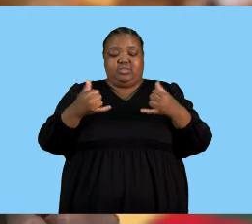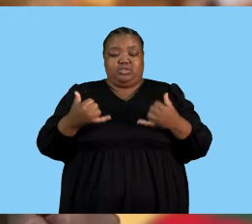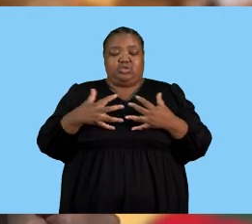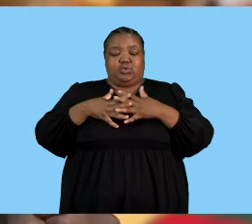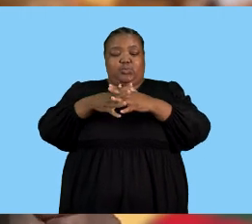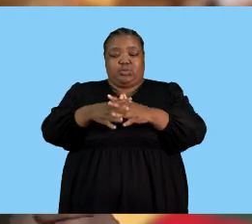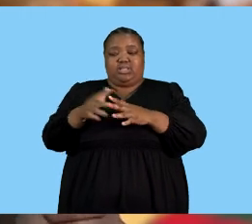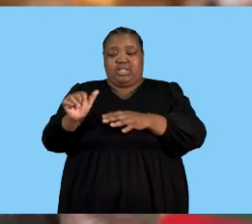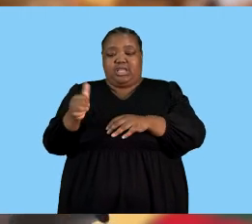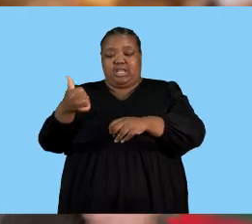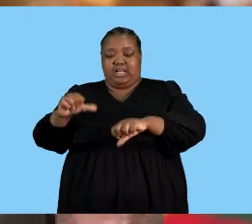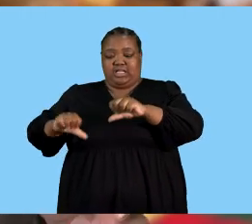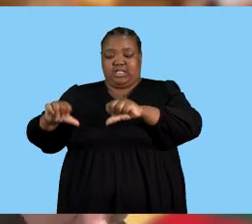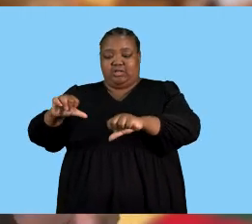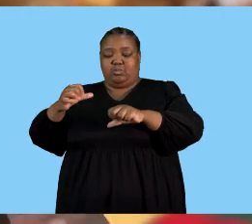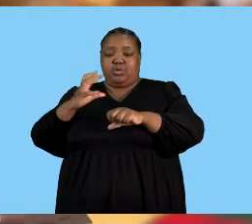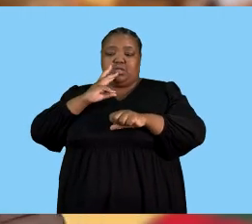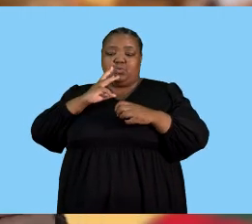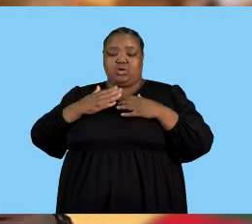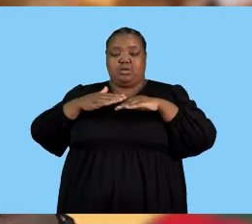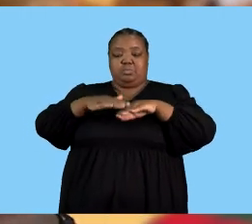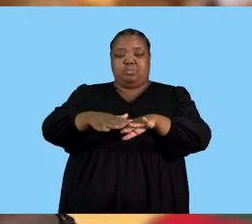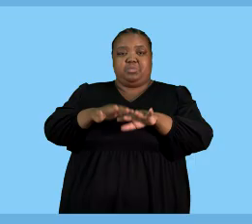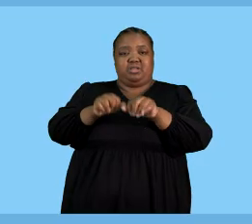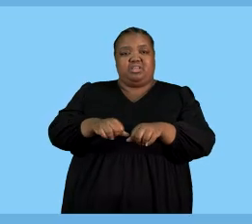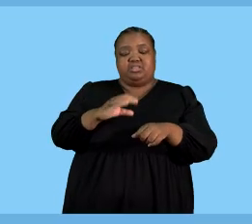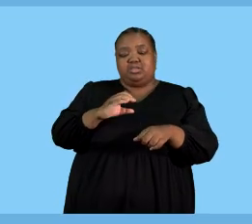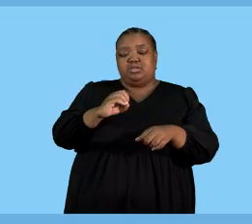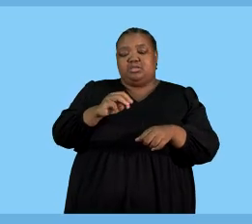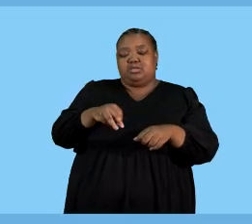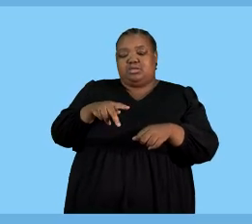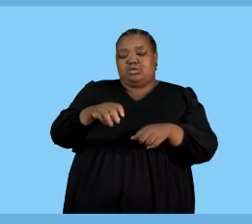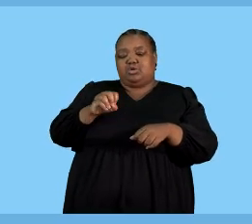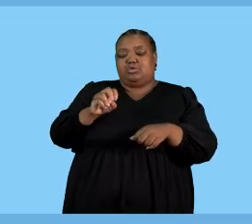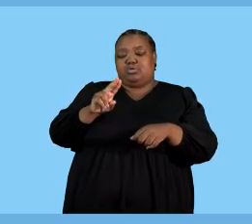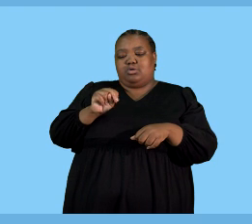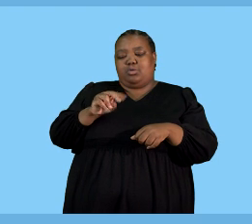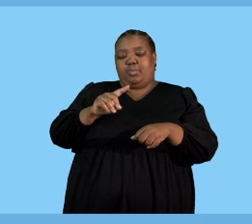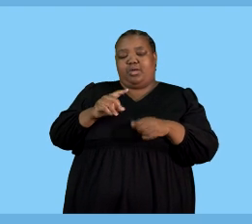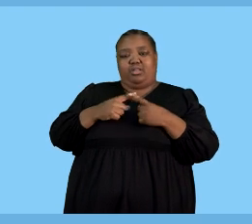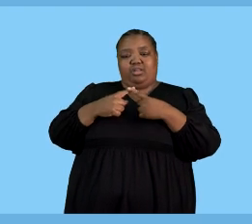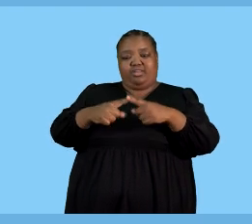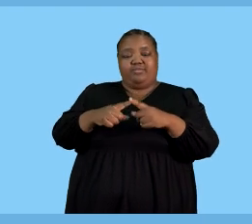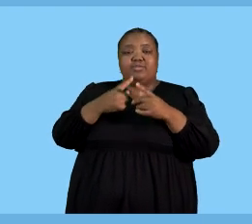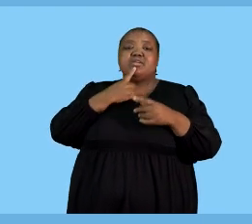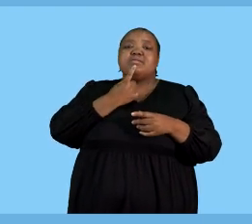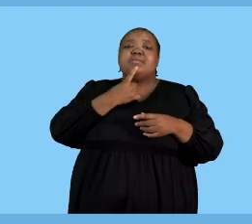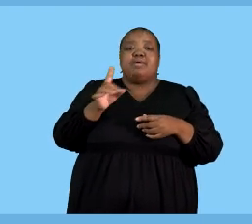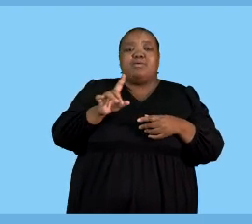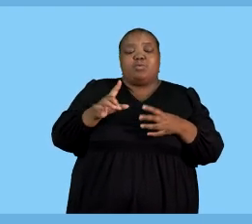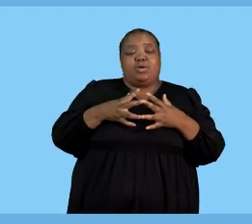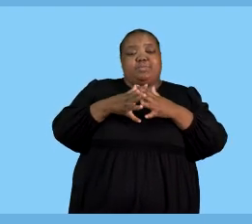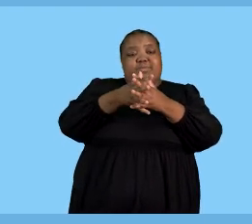It is going to be a mixture of other things with that water. So therefore it's not a compound, but it is a